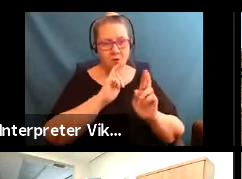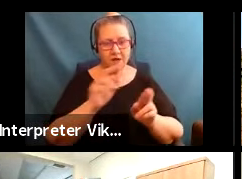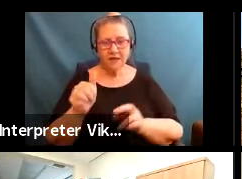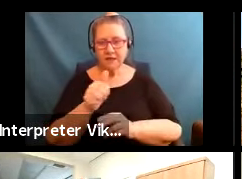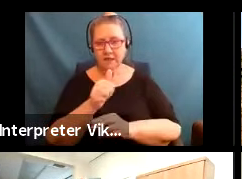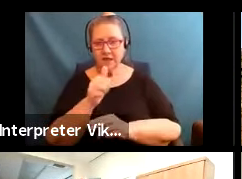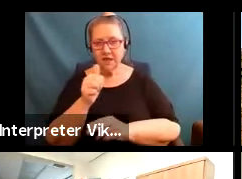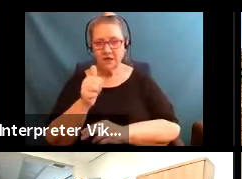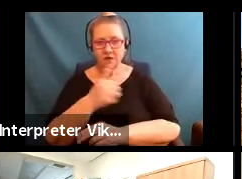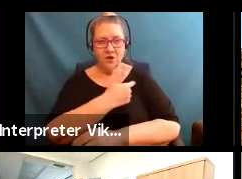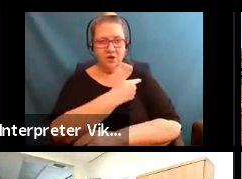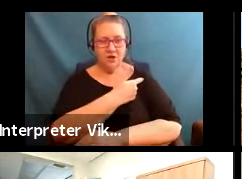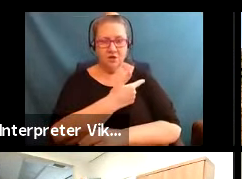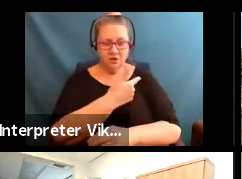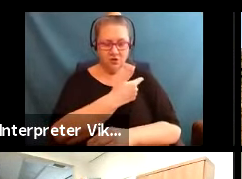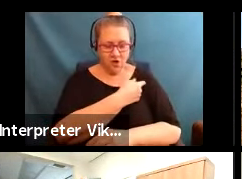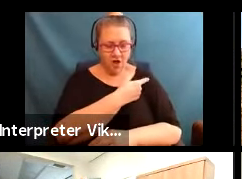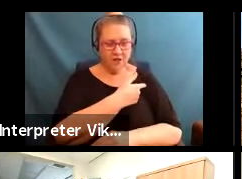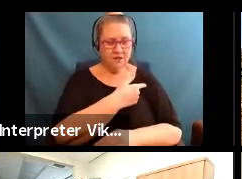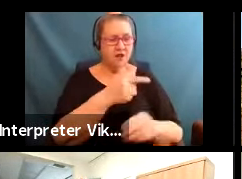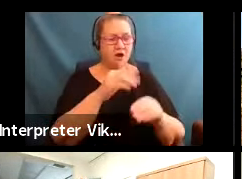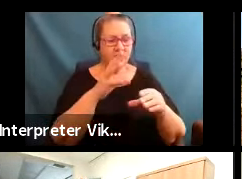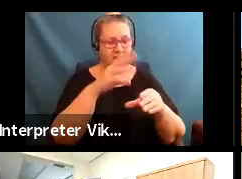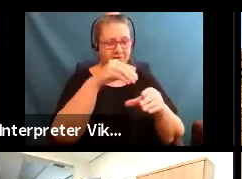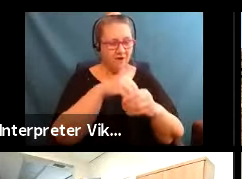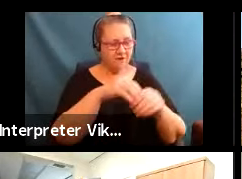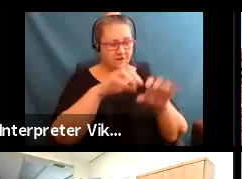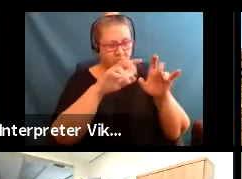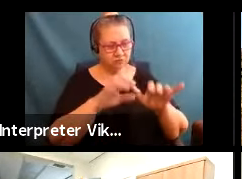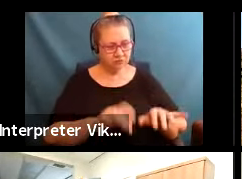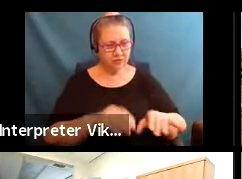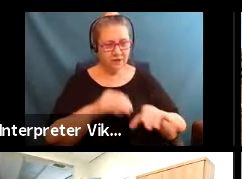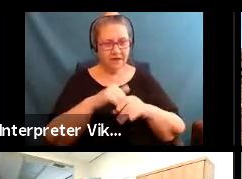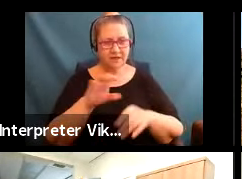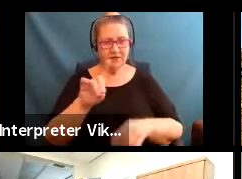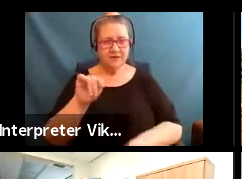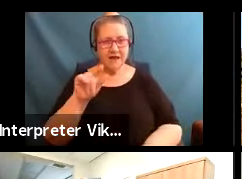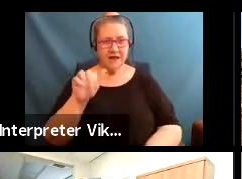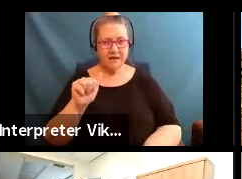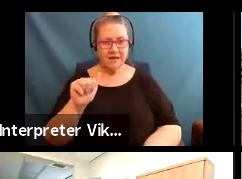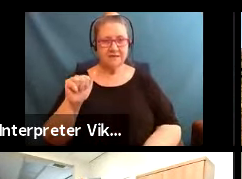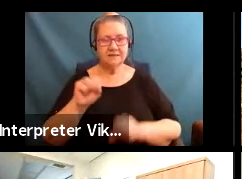administering are getting into the data systems that we and the CDC and others are looking at.